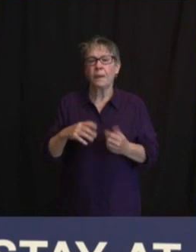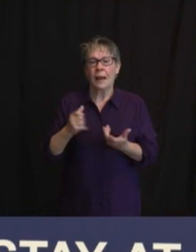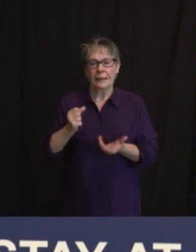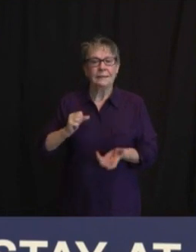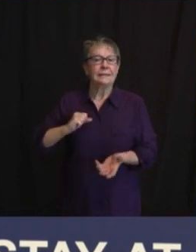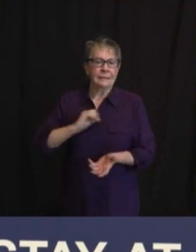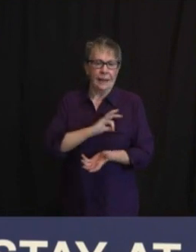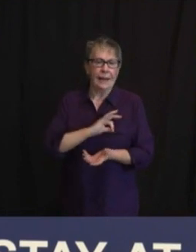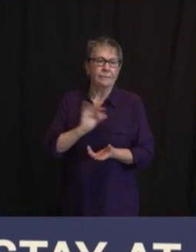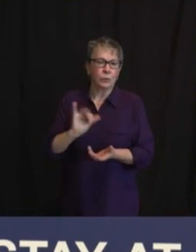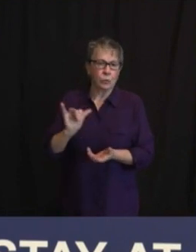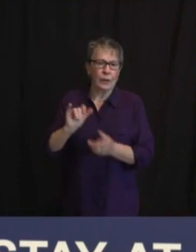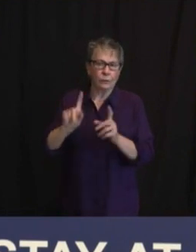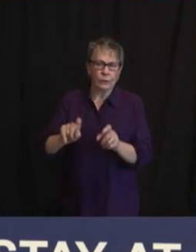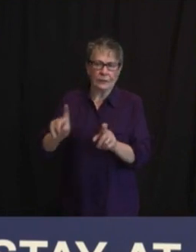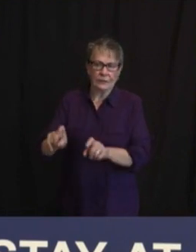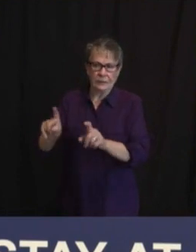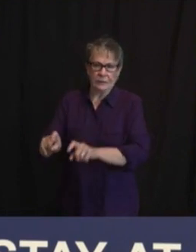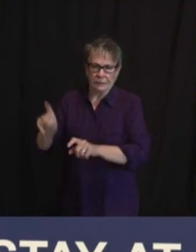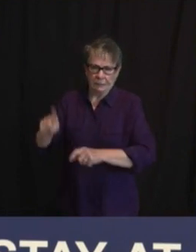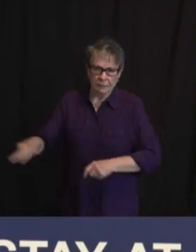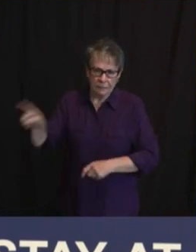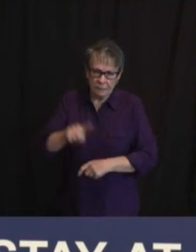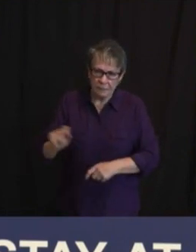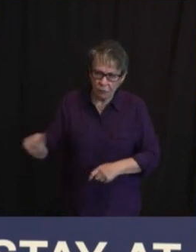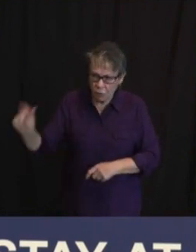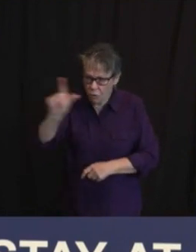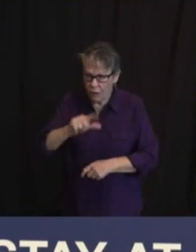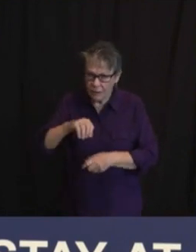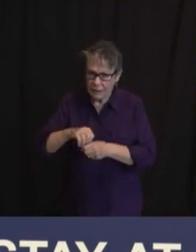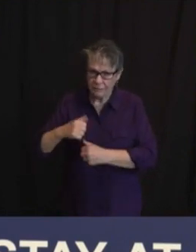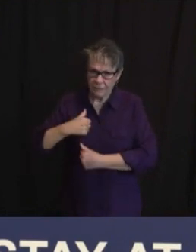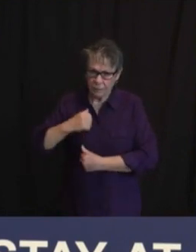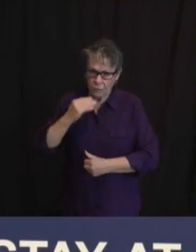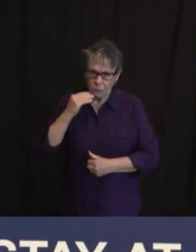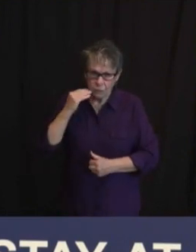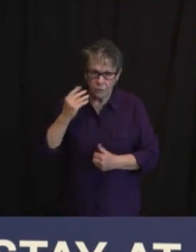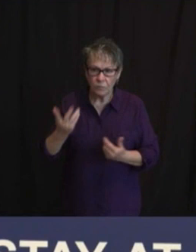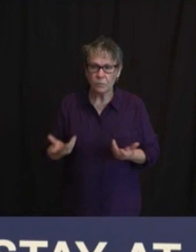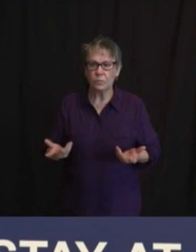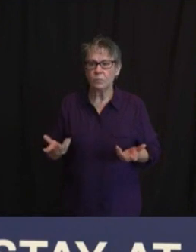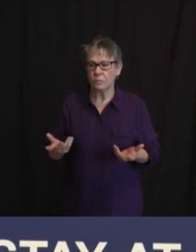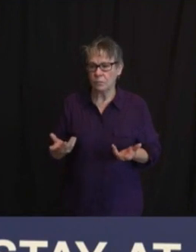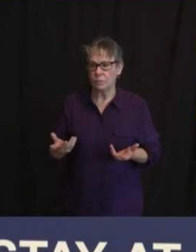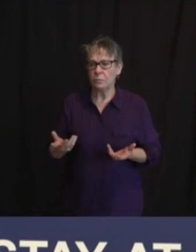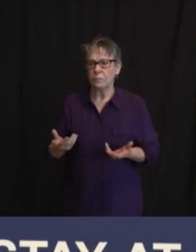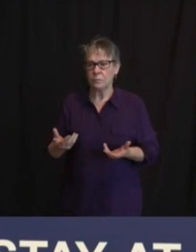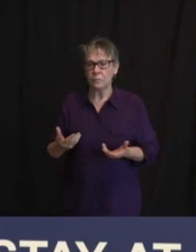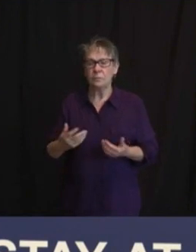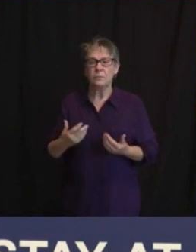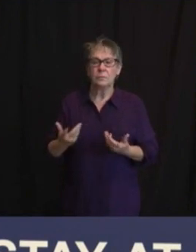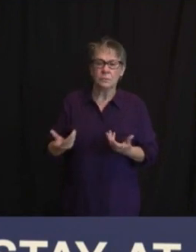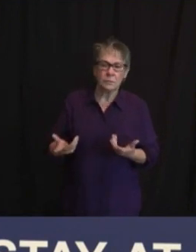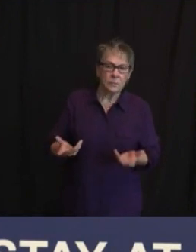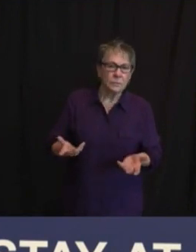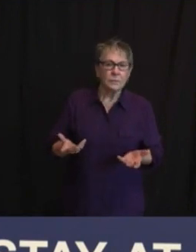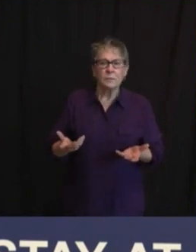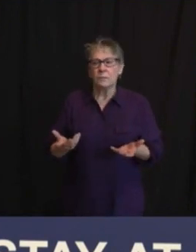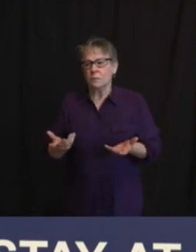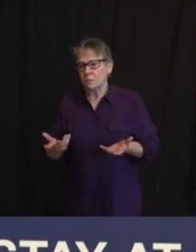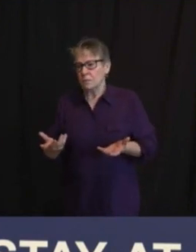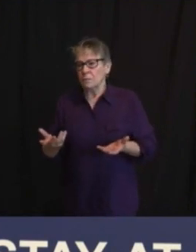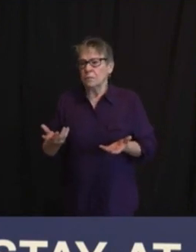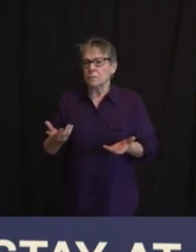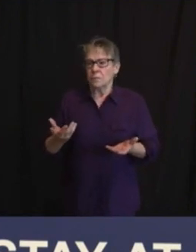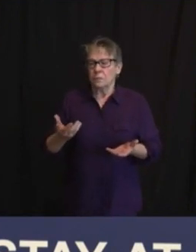hospitals, 5% are reporting an urgent shortage of face shields. 4% are